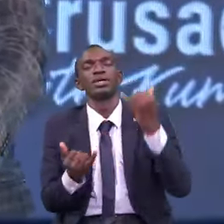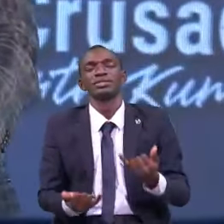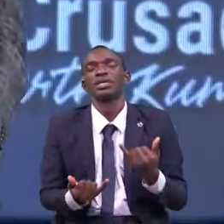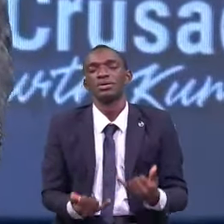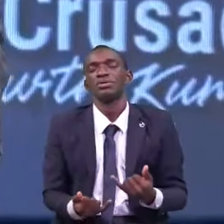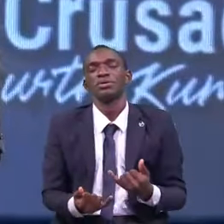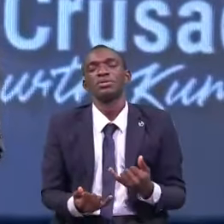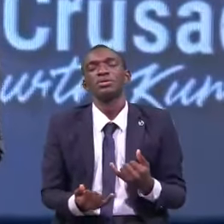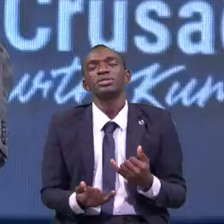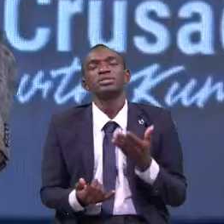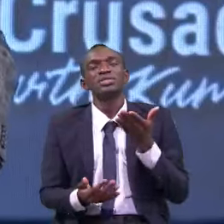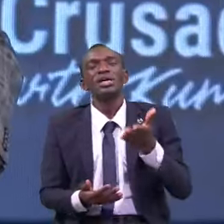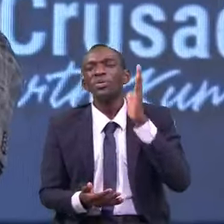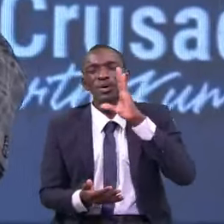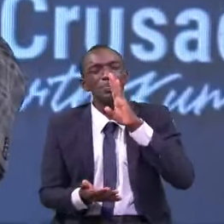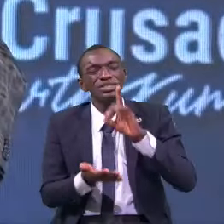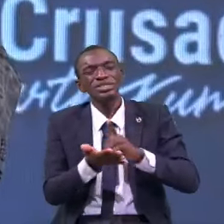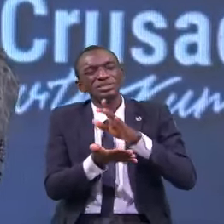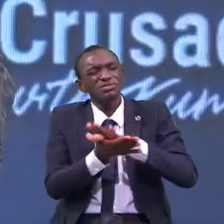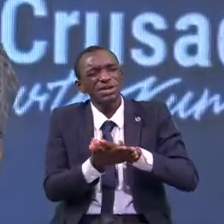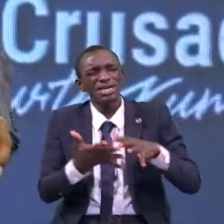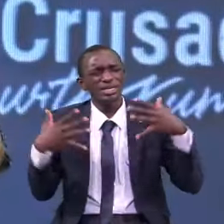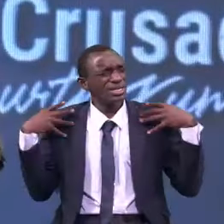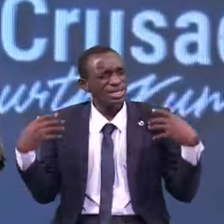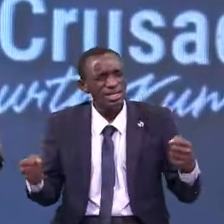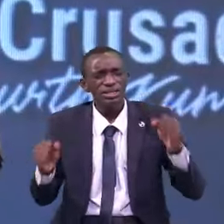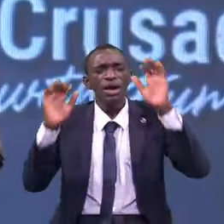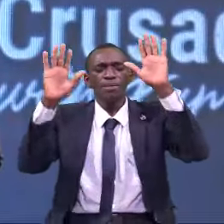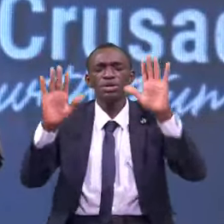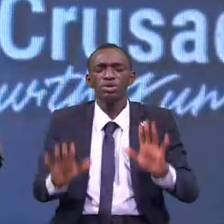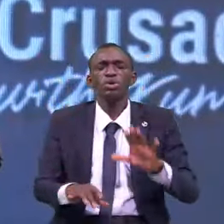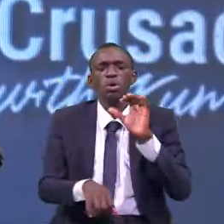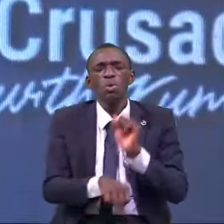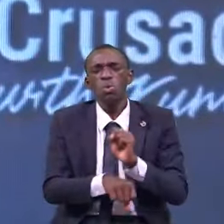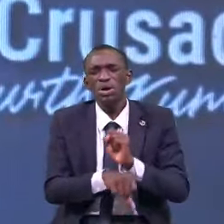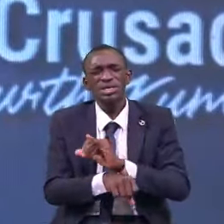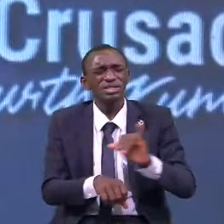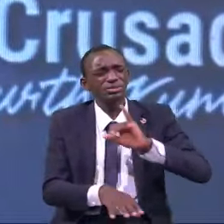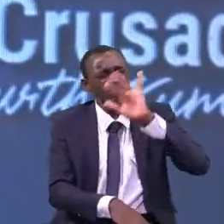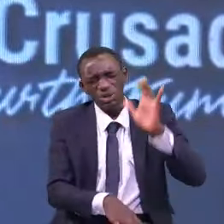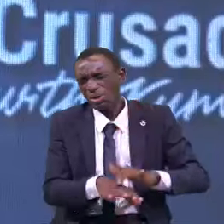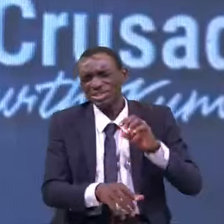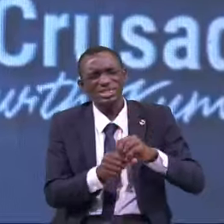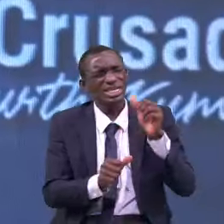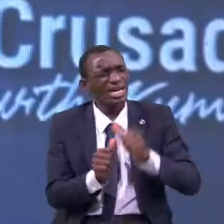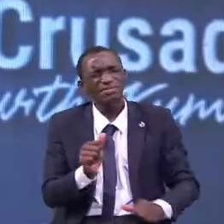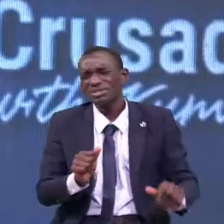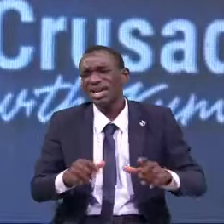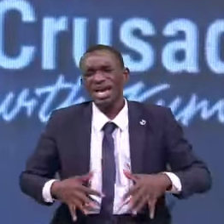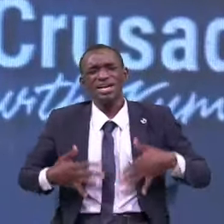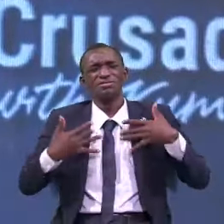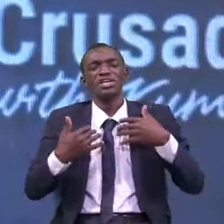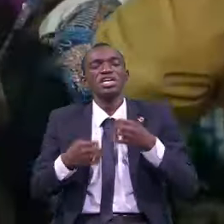There'll be a divine healing, miracle working touch in every life, even now,